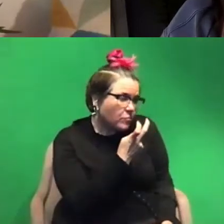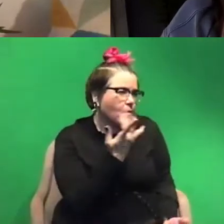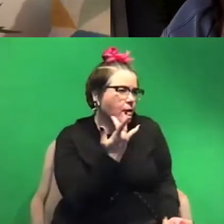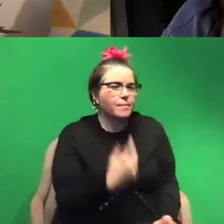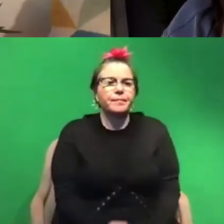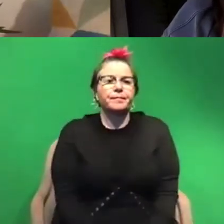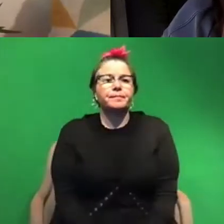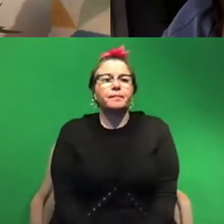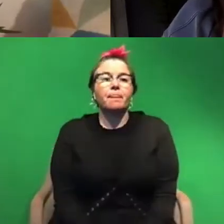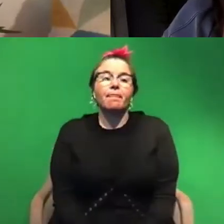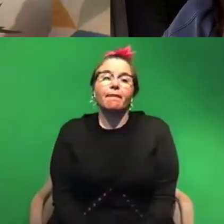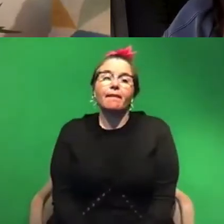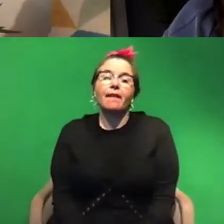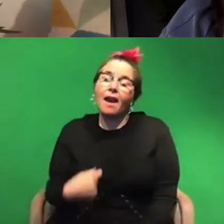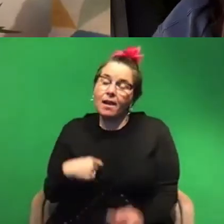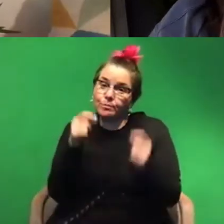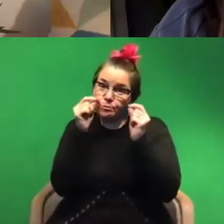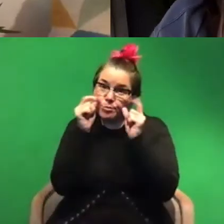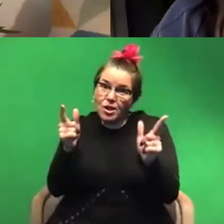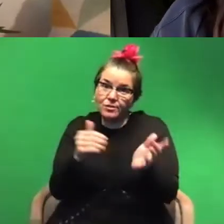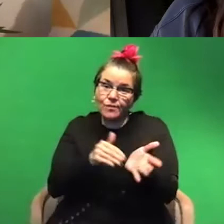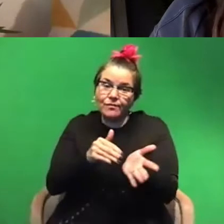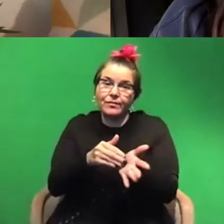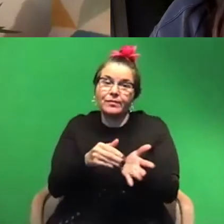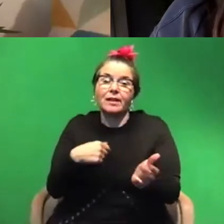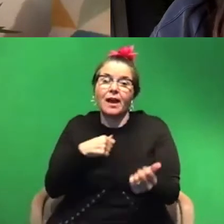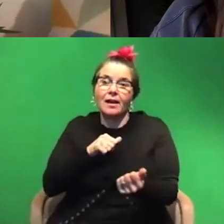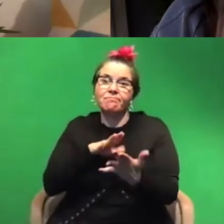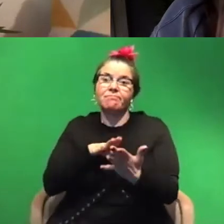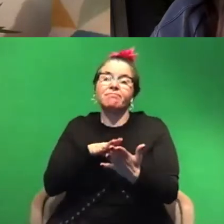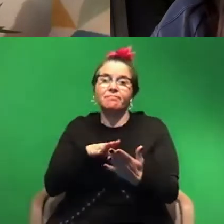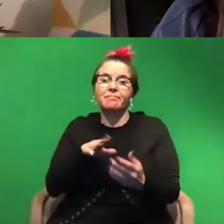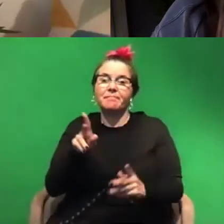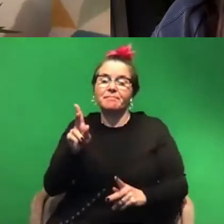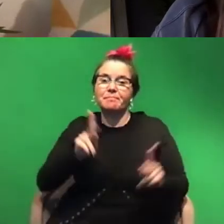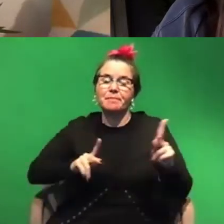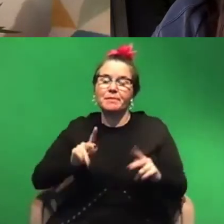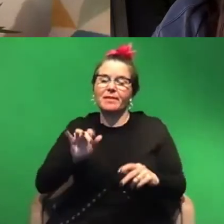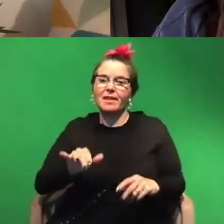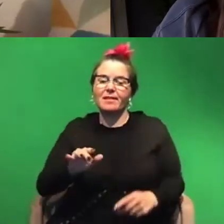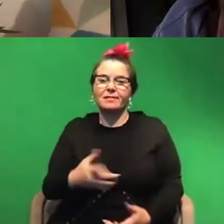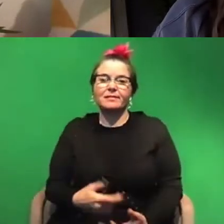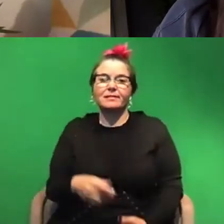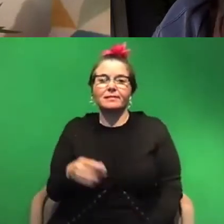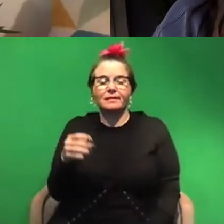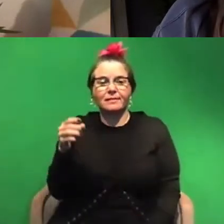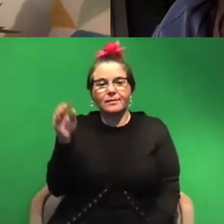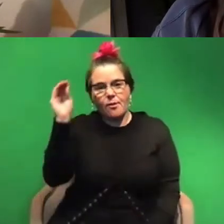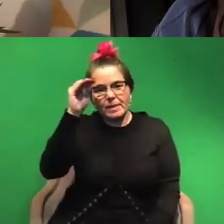I'm actually quite surprised oftentimes when I come across that idea,